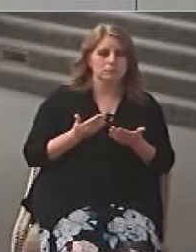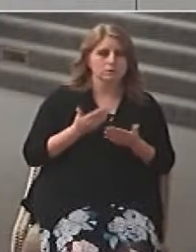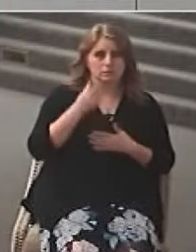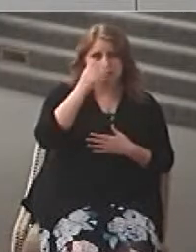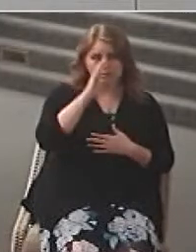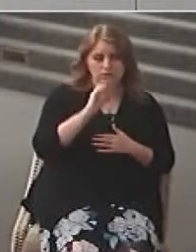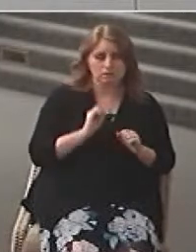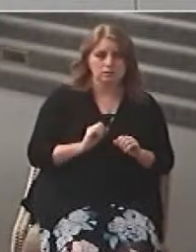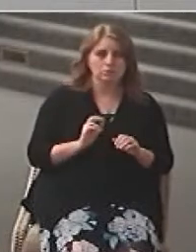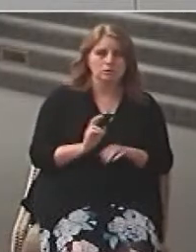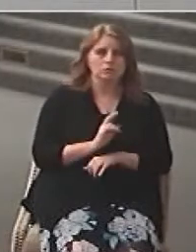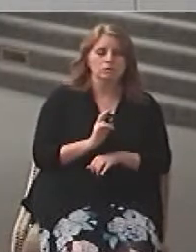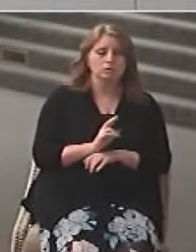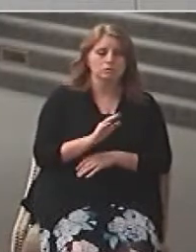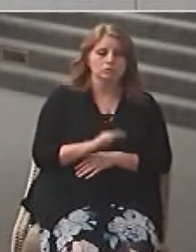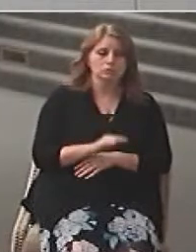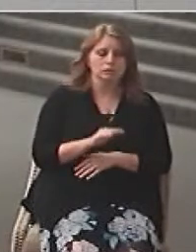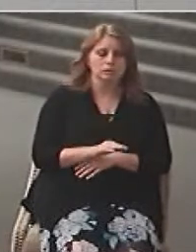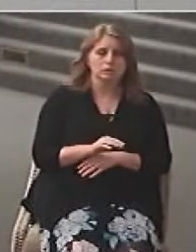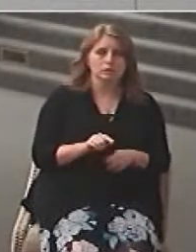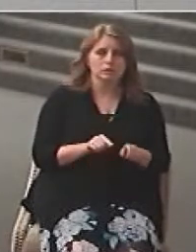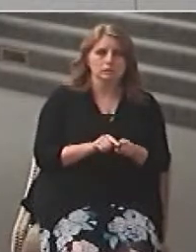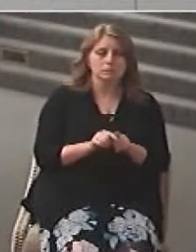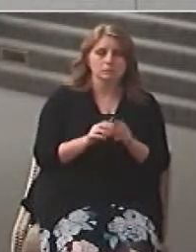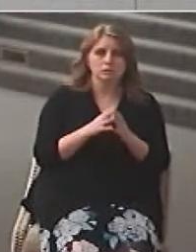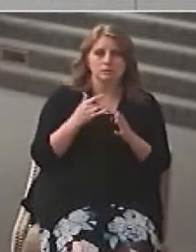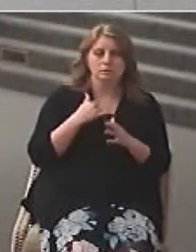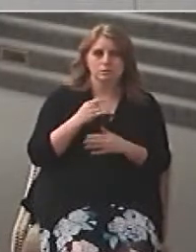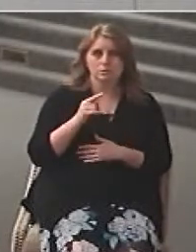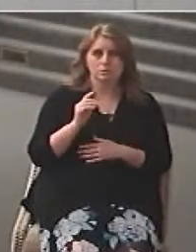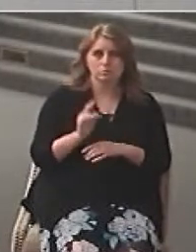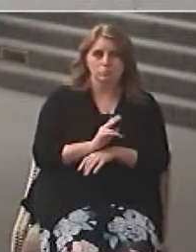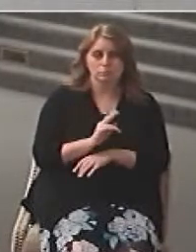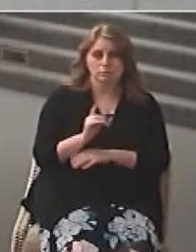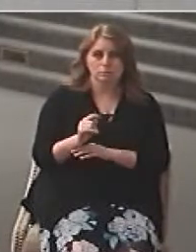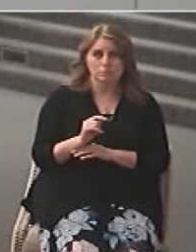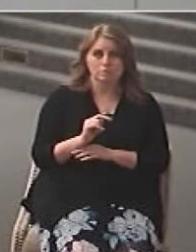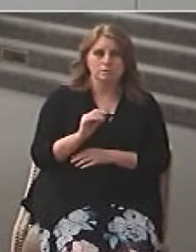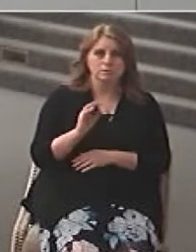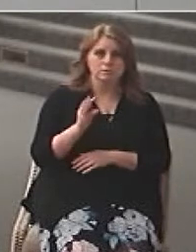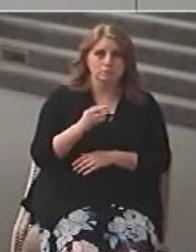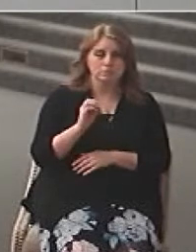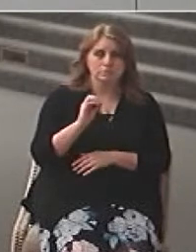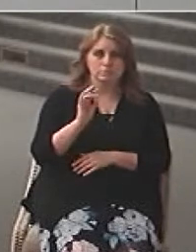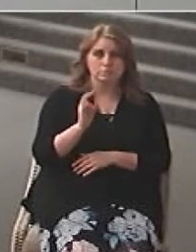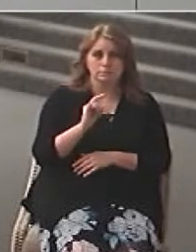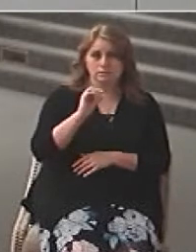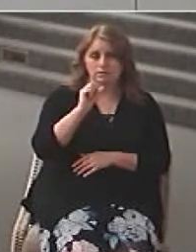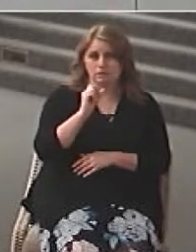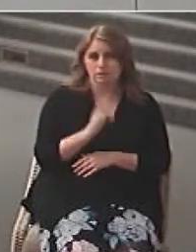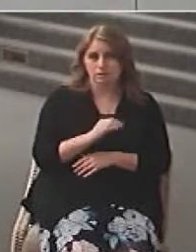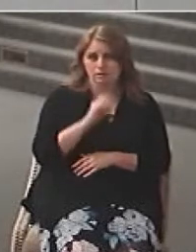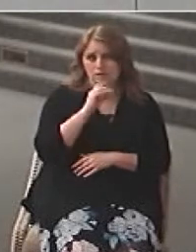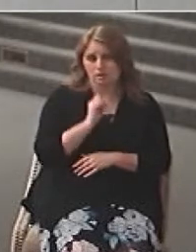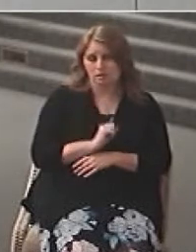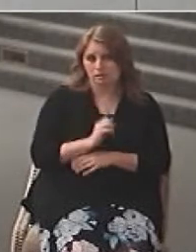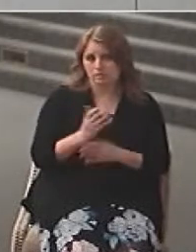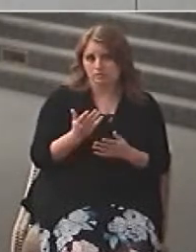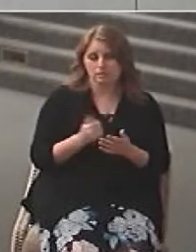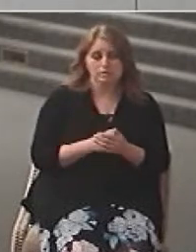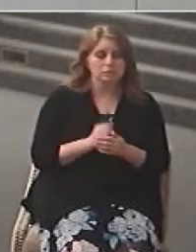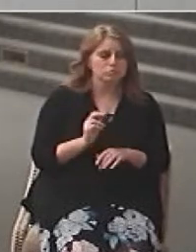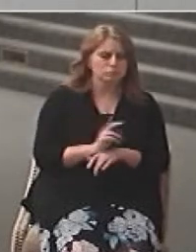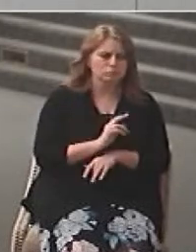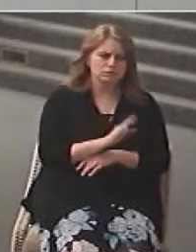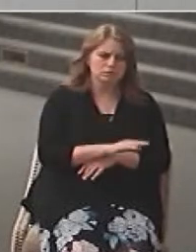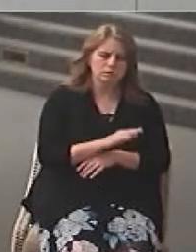God can use a child just as much as He can as somebody who's in their 60s, 70s, 80s, 90s. God can use a child just as much as He can use somebody